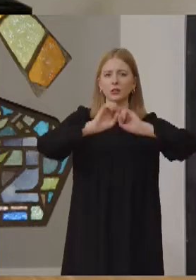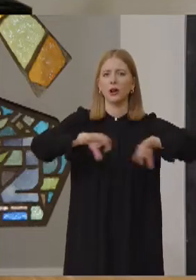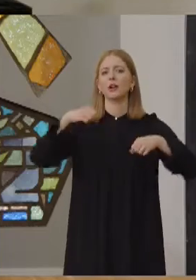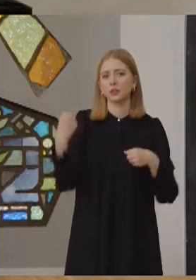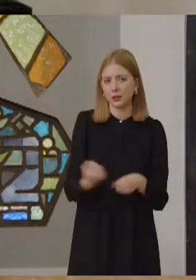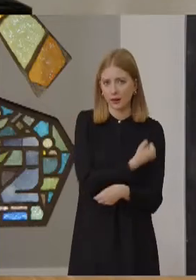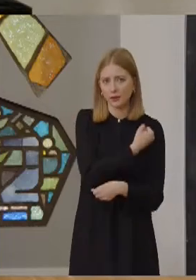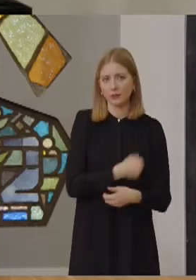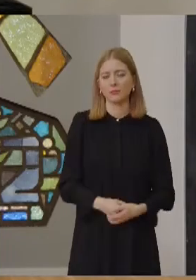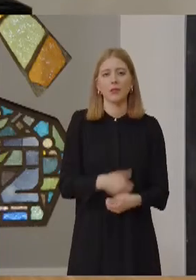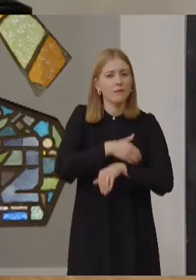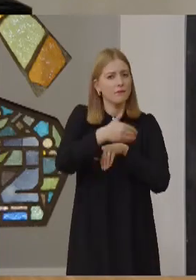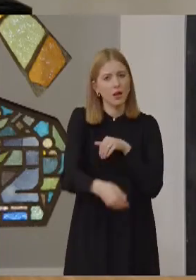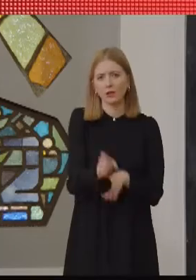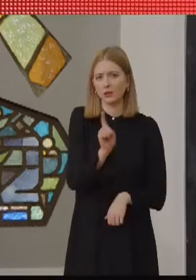and educate.